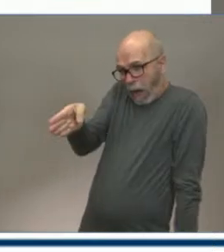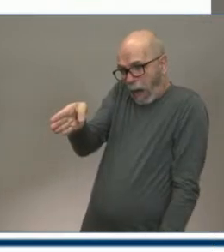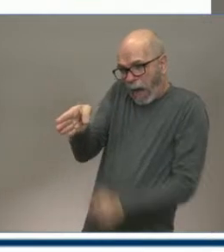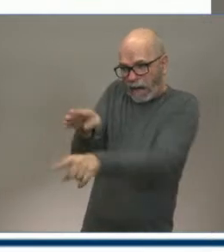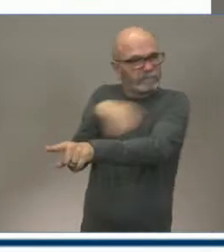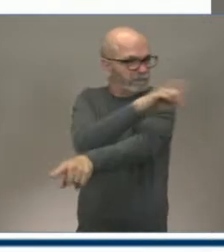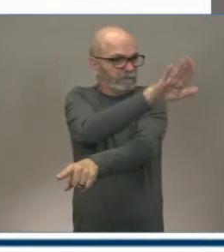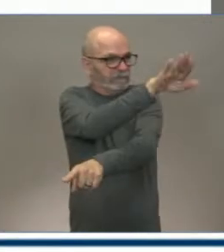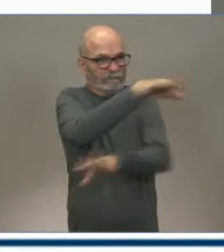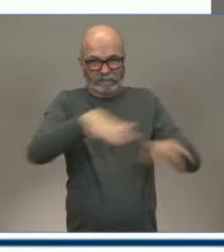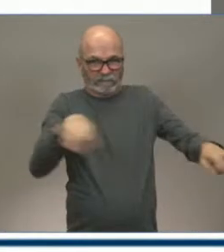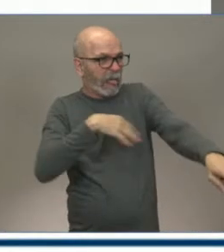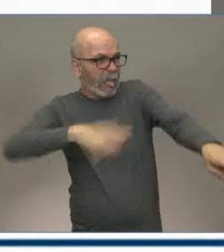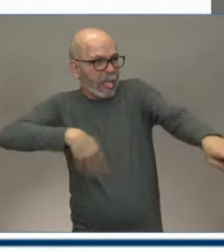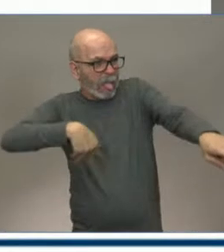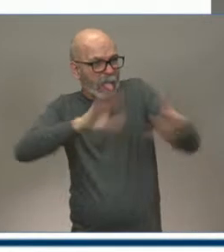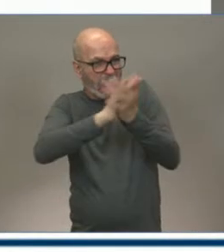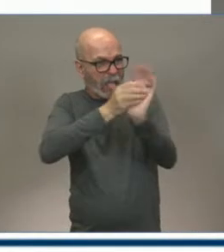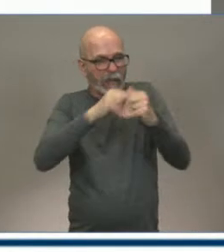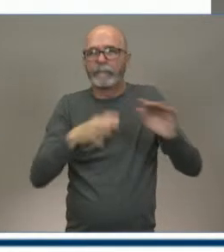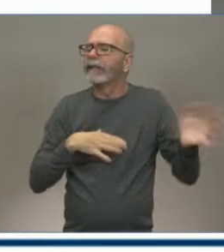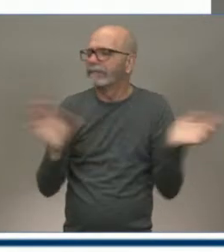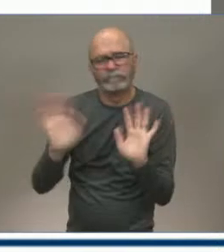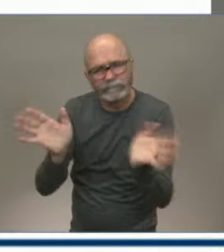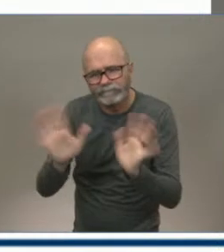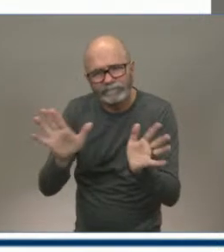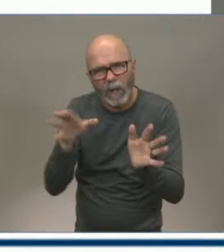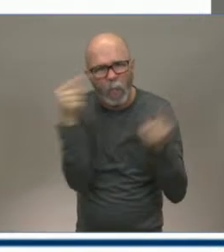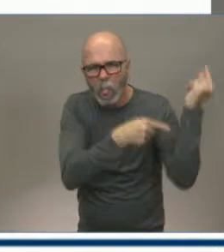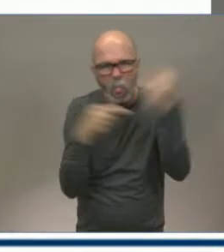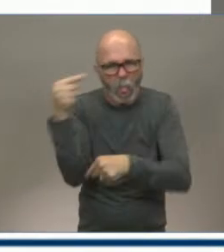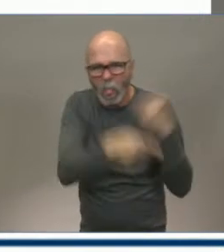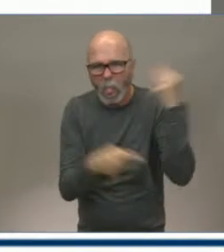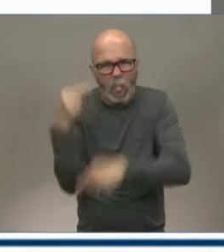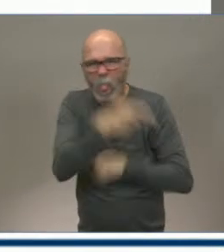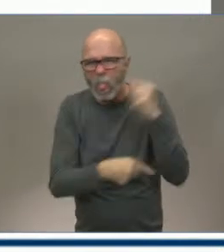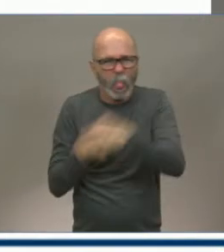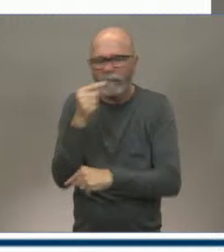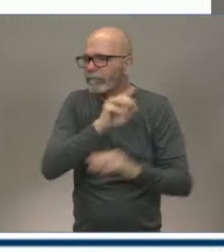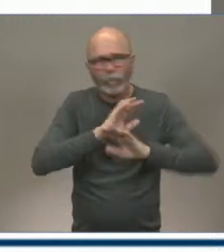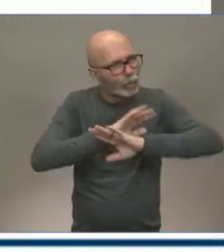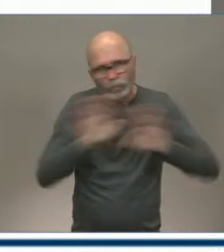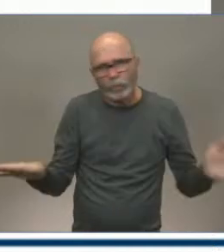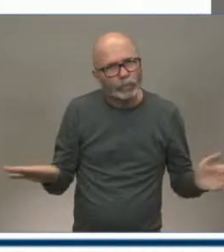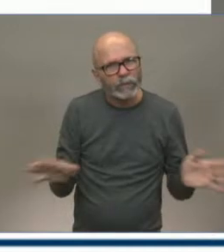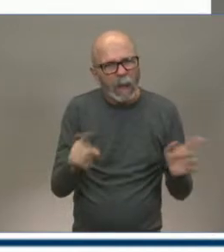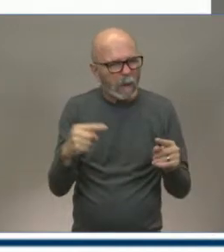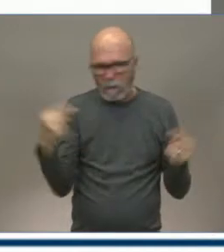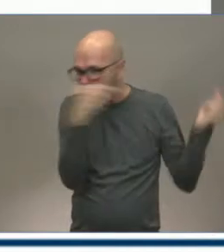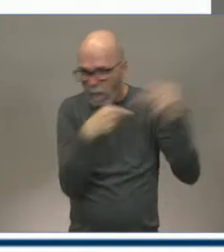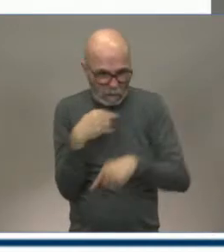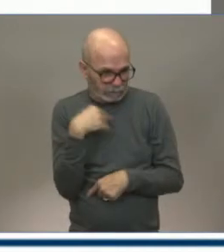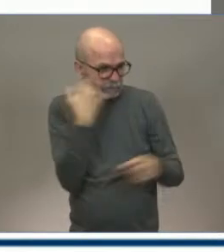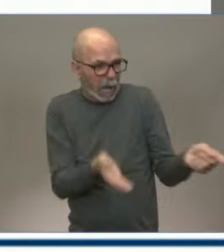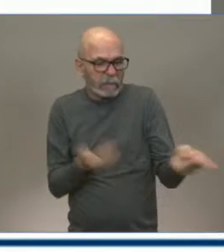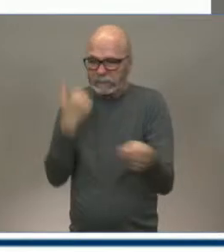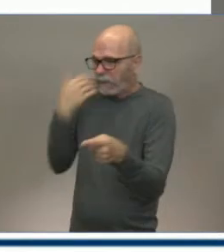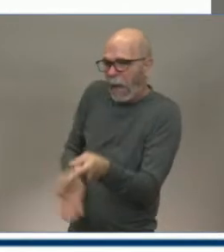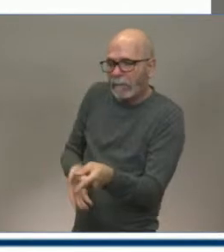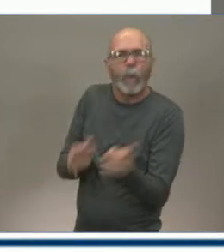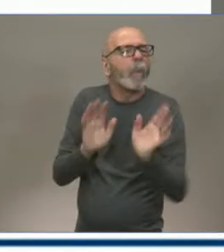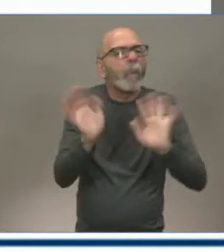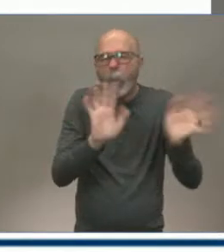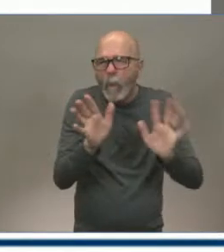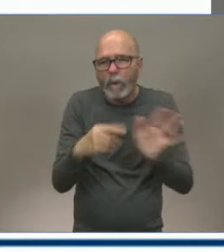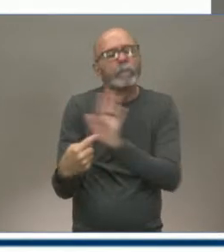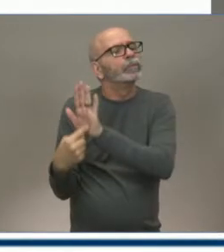COVID-19. This is not a time for shaming and blaming the people around us. It is a time for compassion and